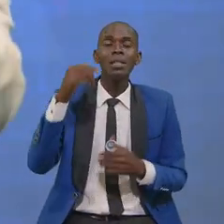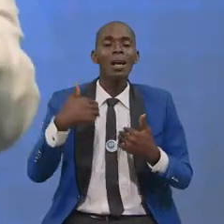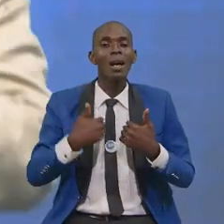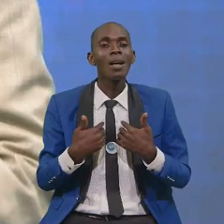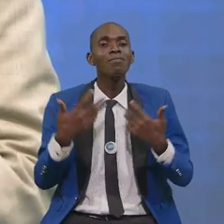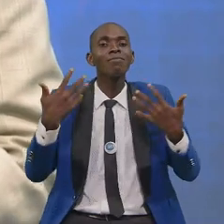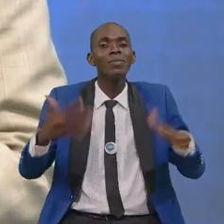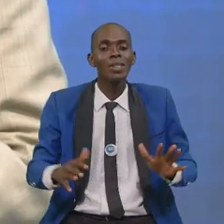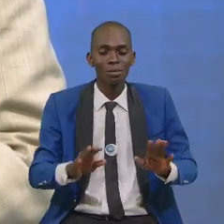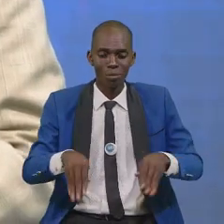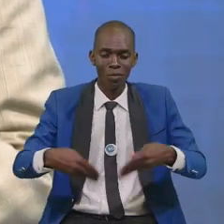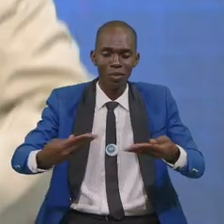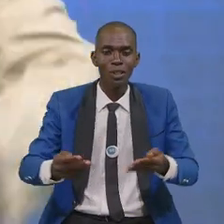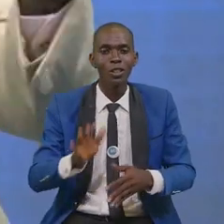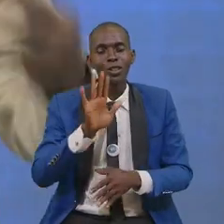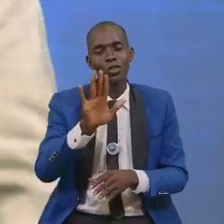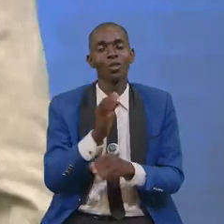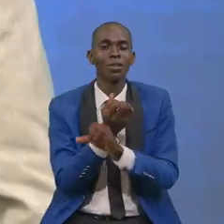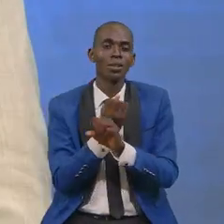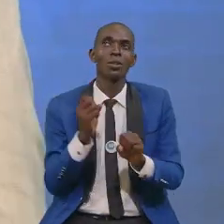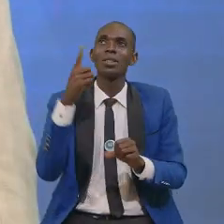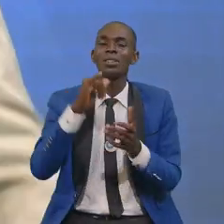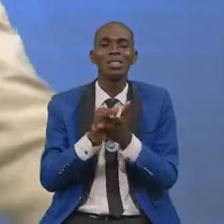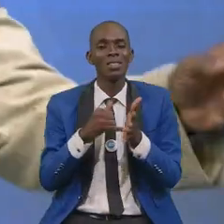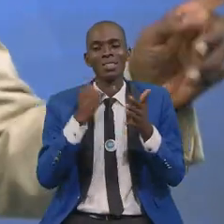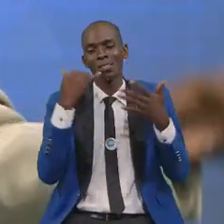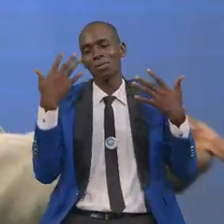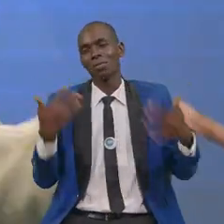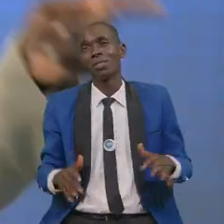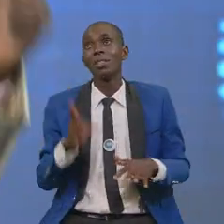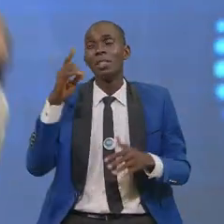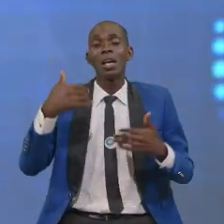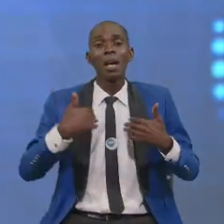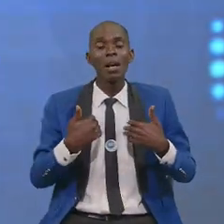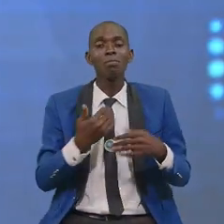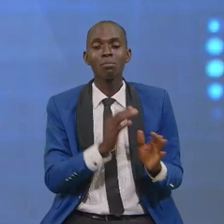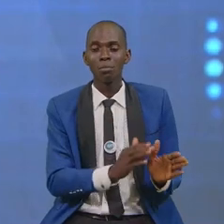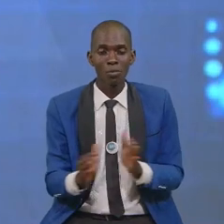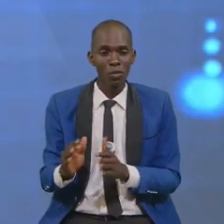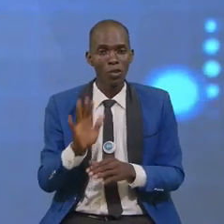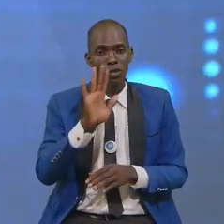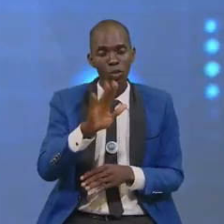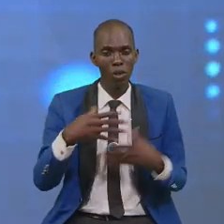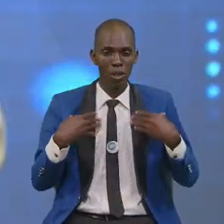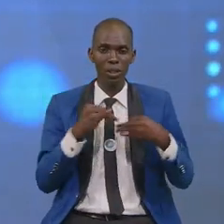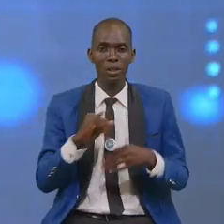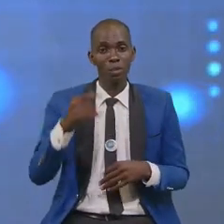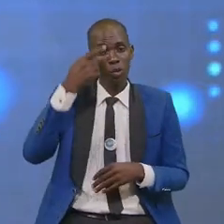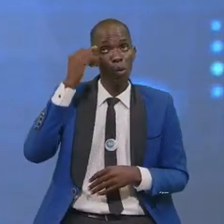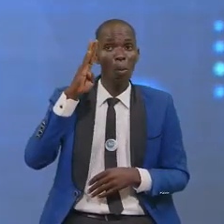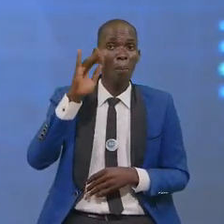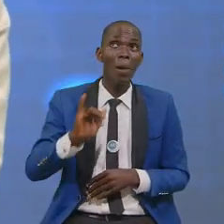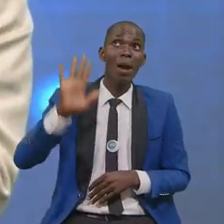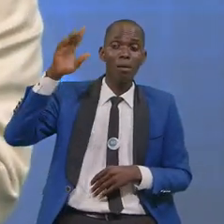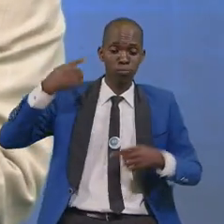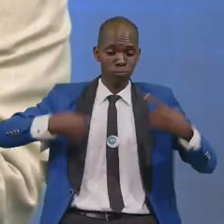And he said, it is finished. I already provided your healing. By his stripes you are healed. Not by the